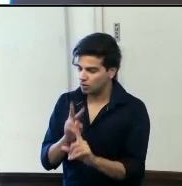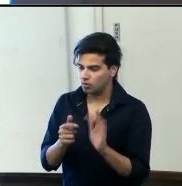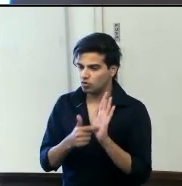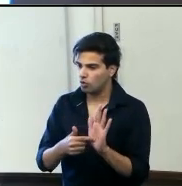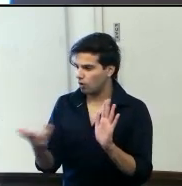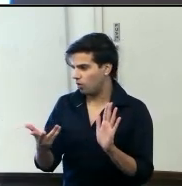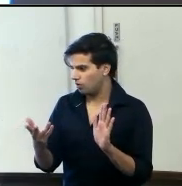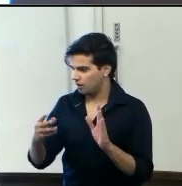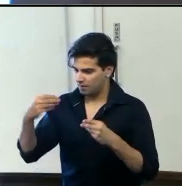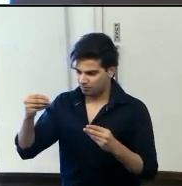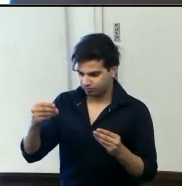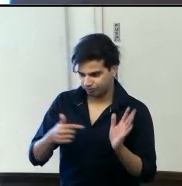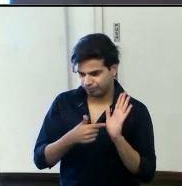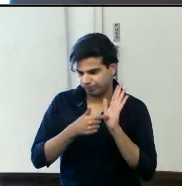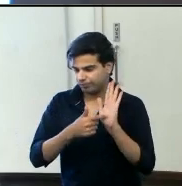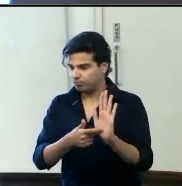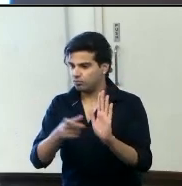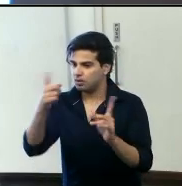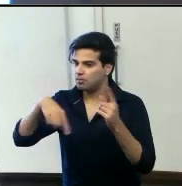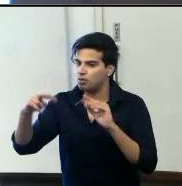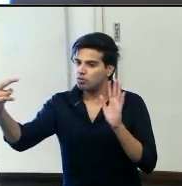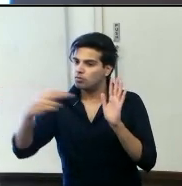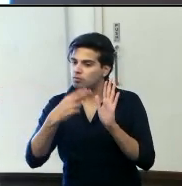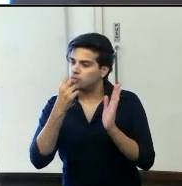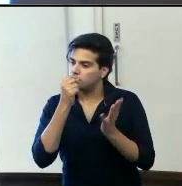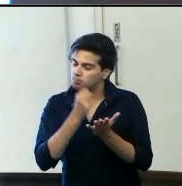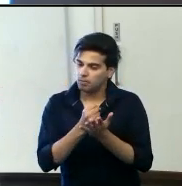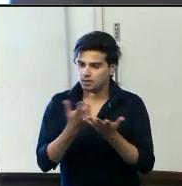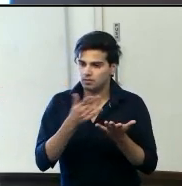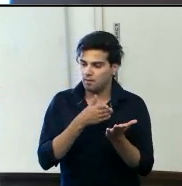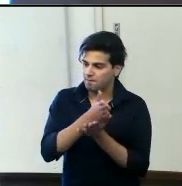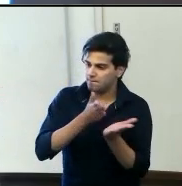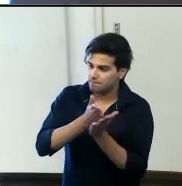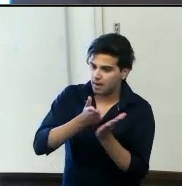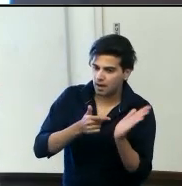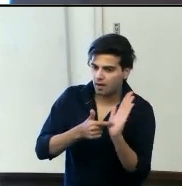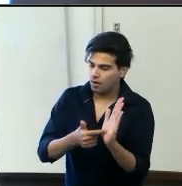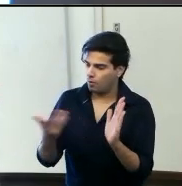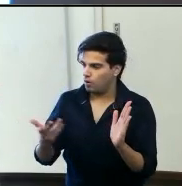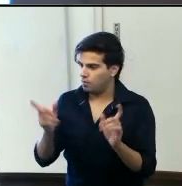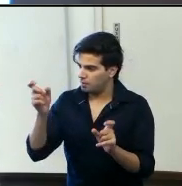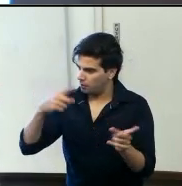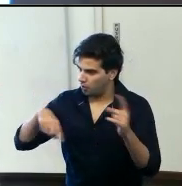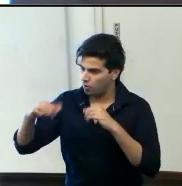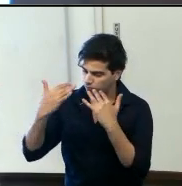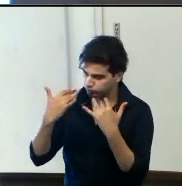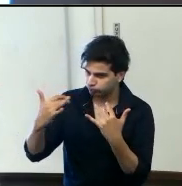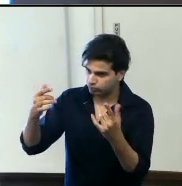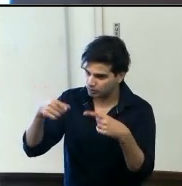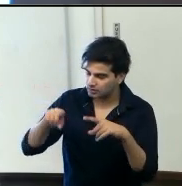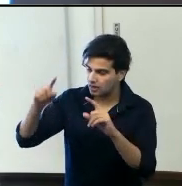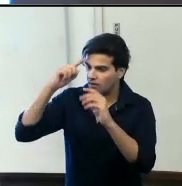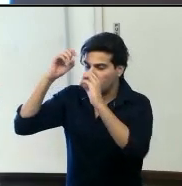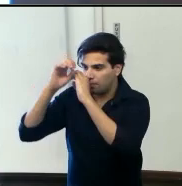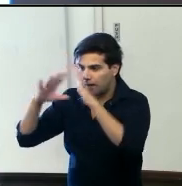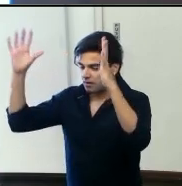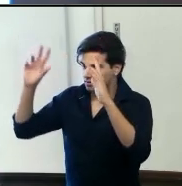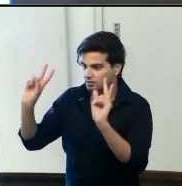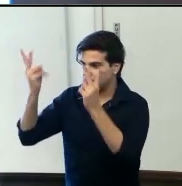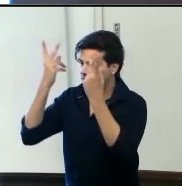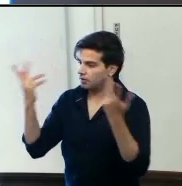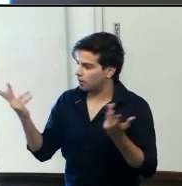up, and what do you think the readers would want to create their own narratives?